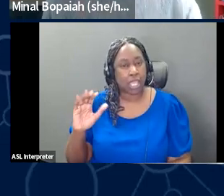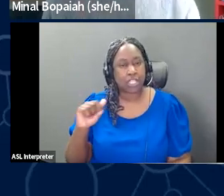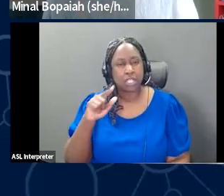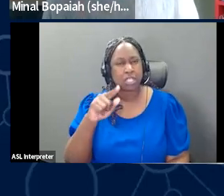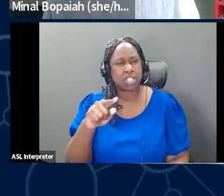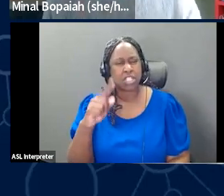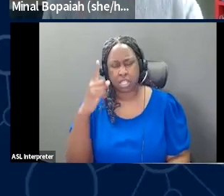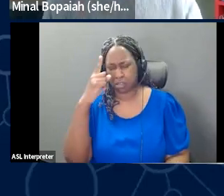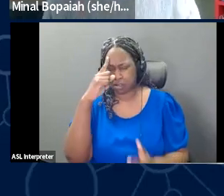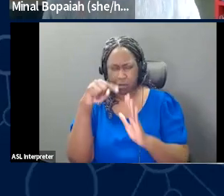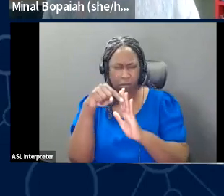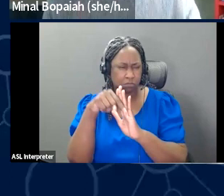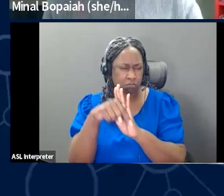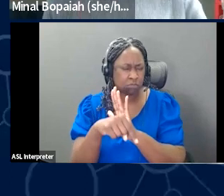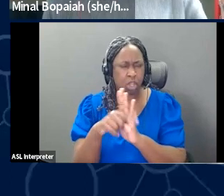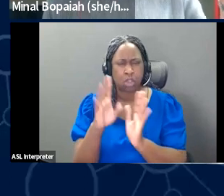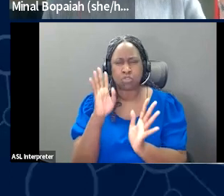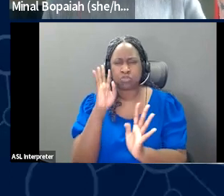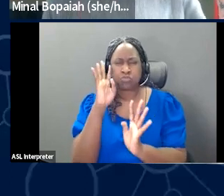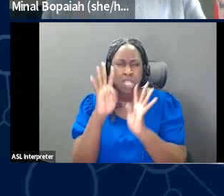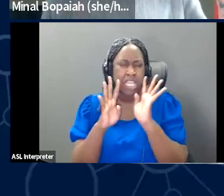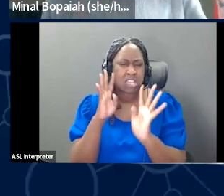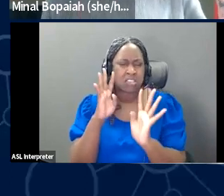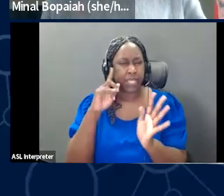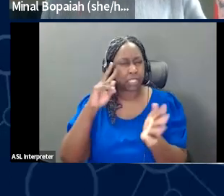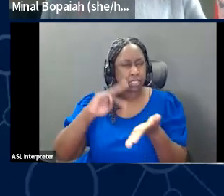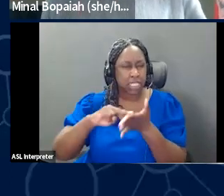creative, intentional, inclusive, and